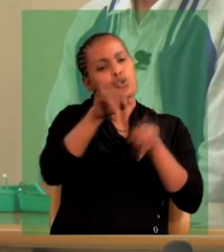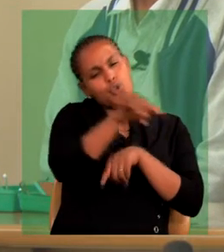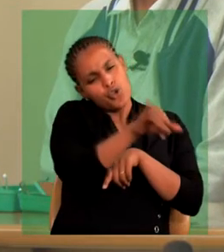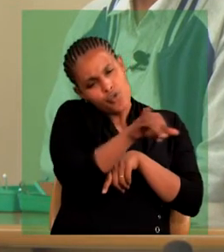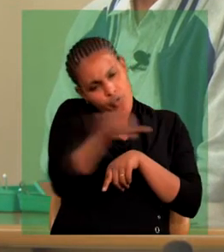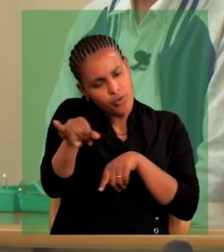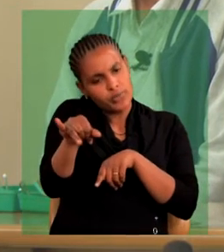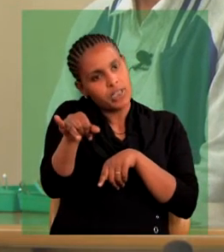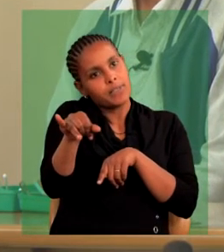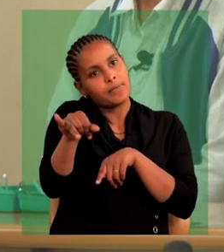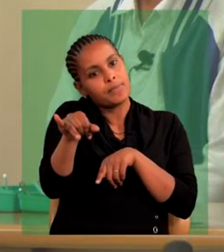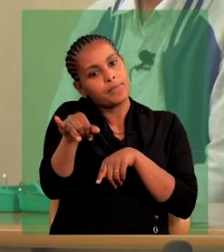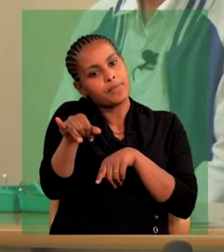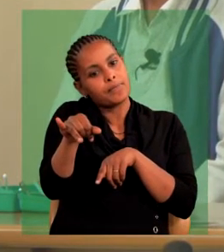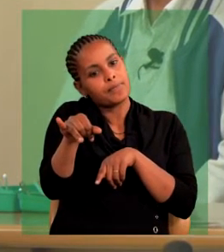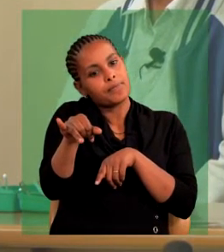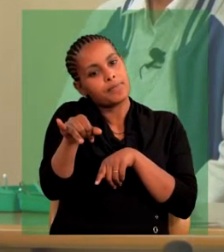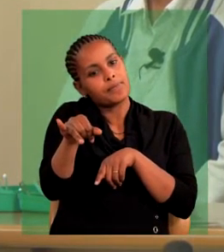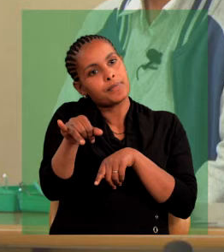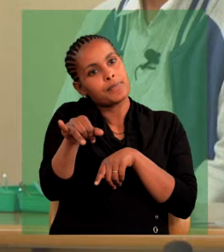uniformly.